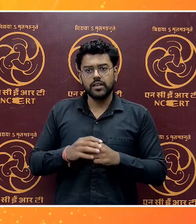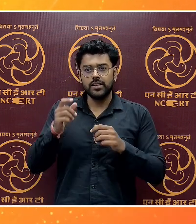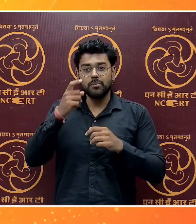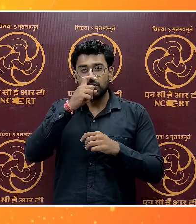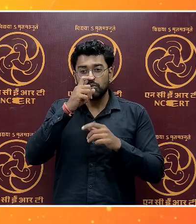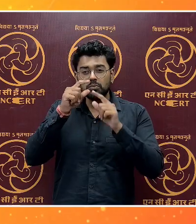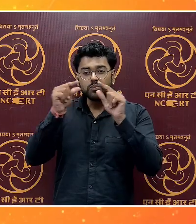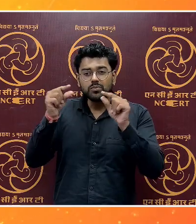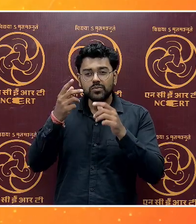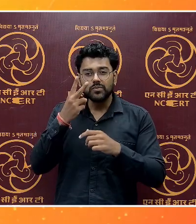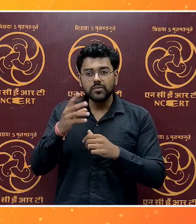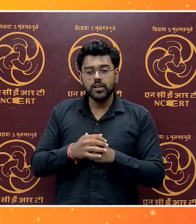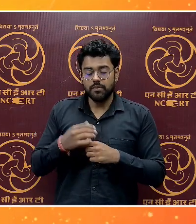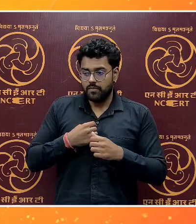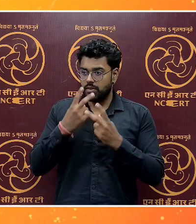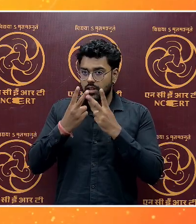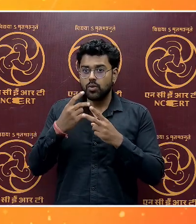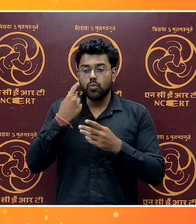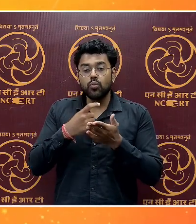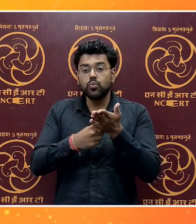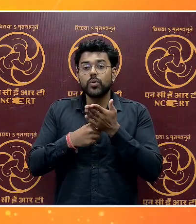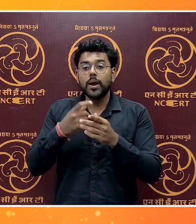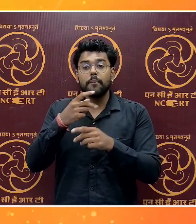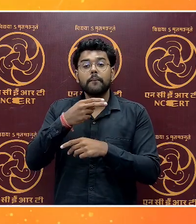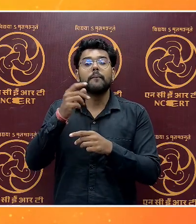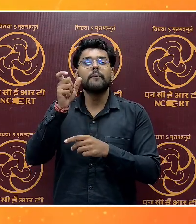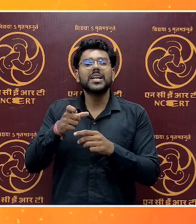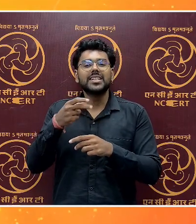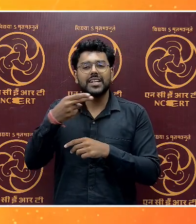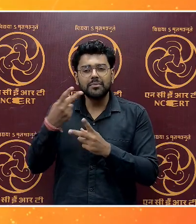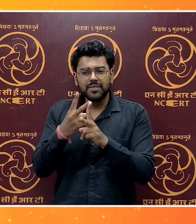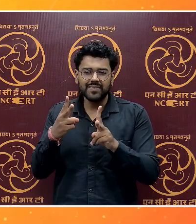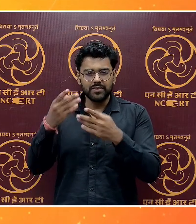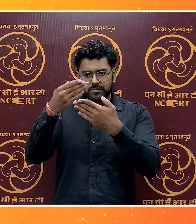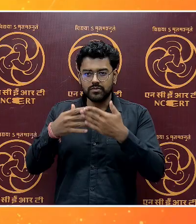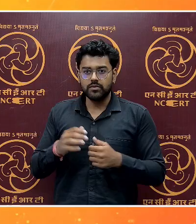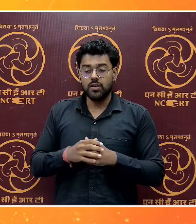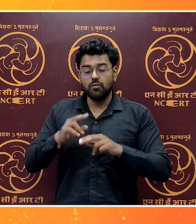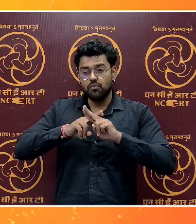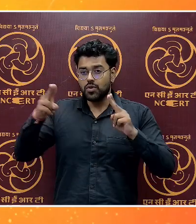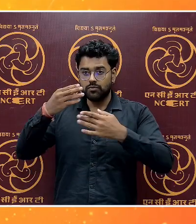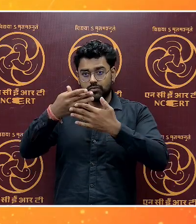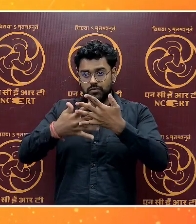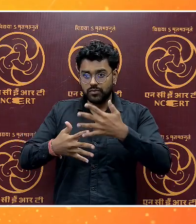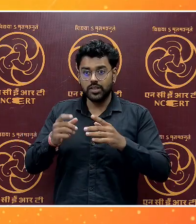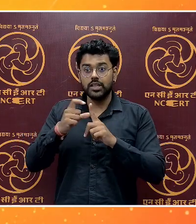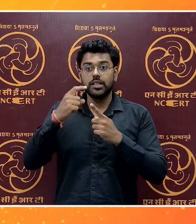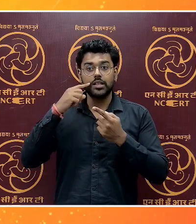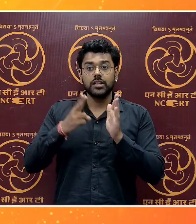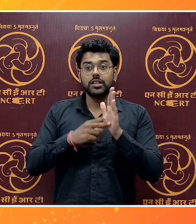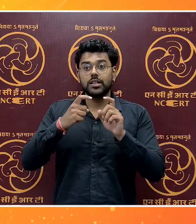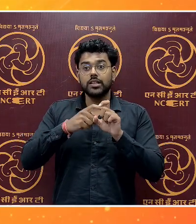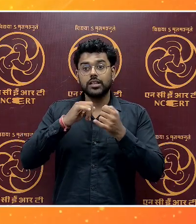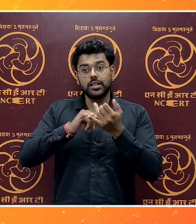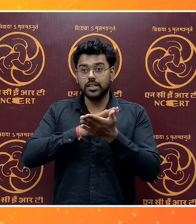came, and here I can see who is requesting me for in my school. Now you can see the complete details as Divesh Kumar Chauhan